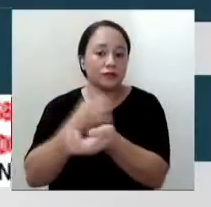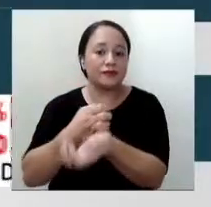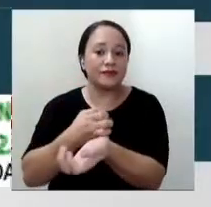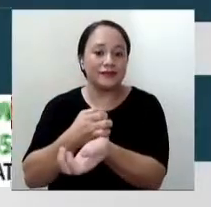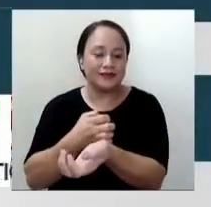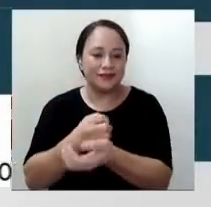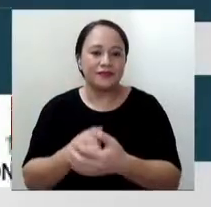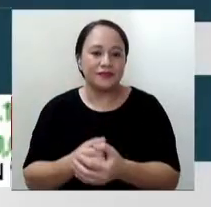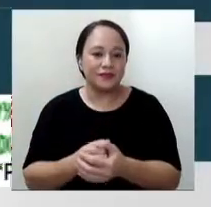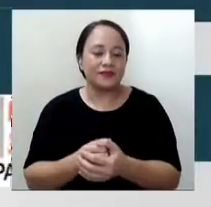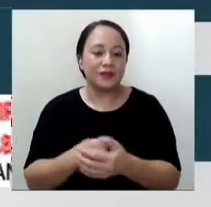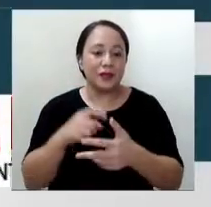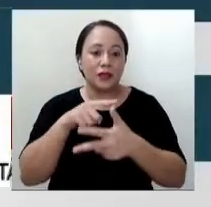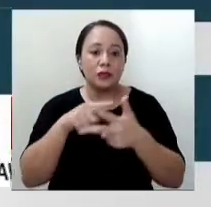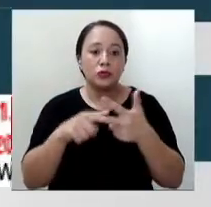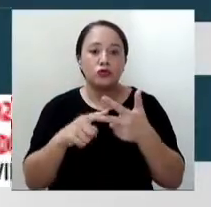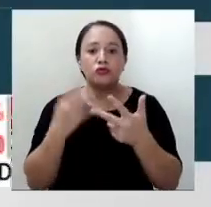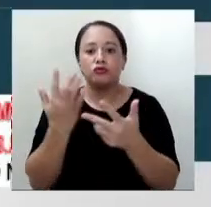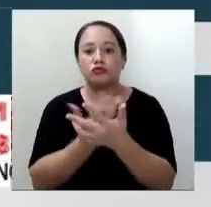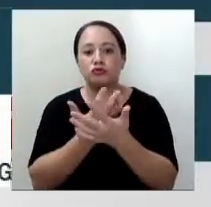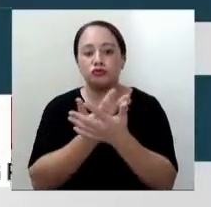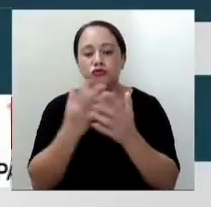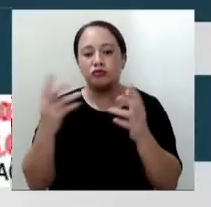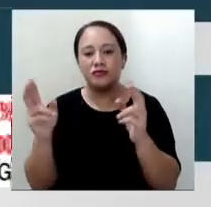This is a renewal of an alliance that